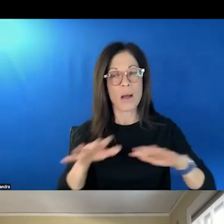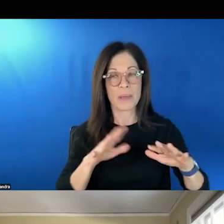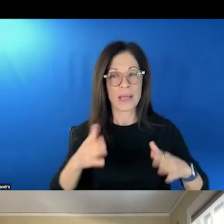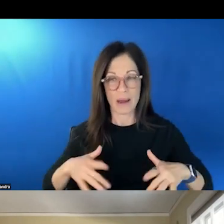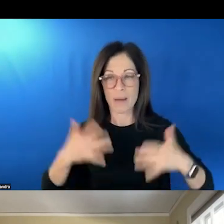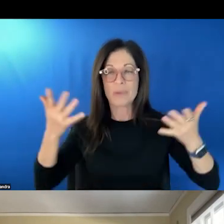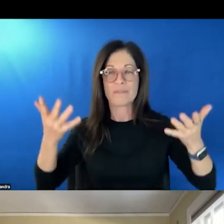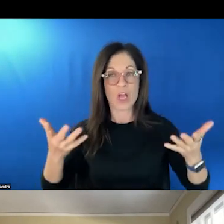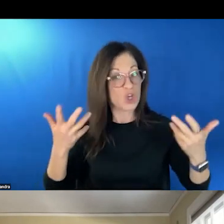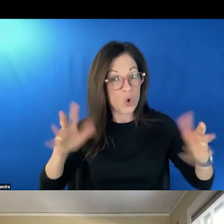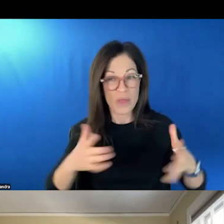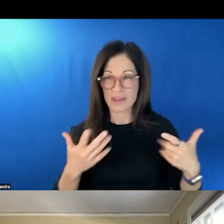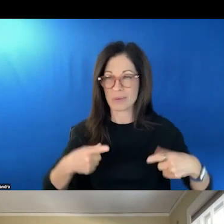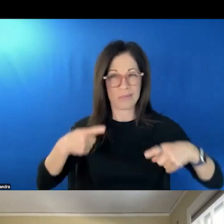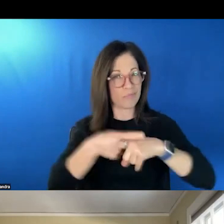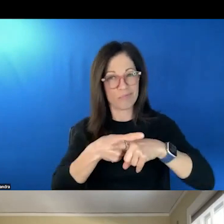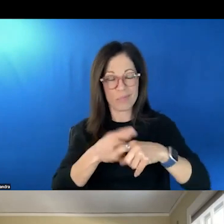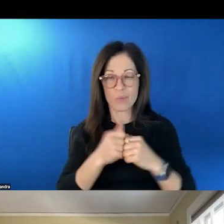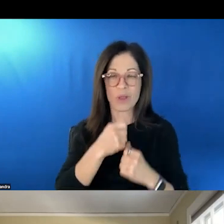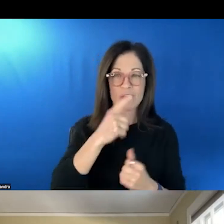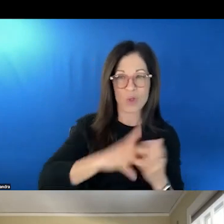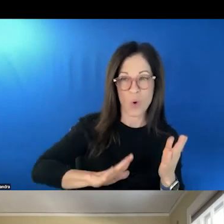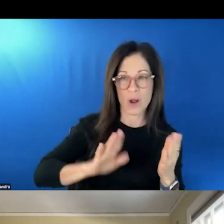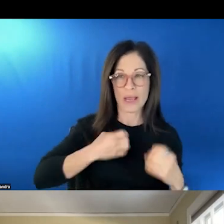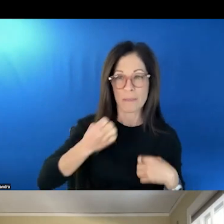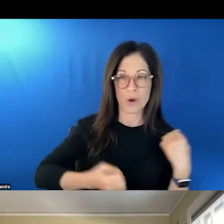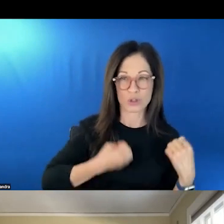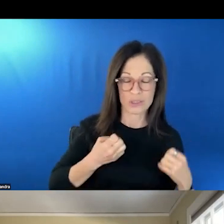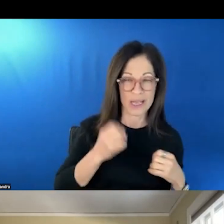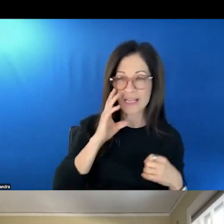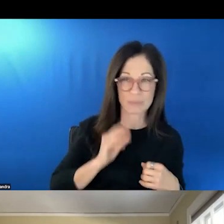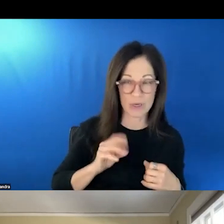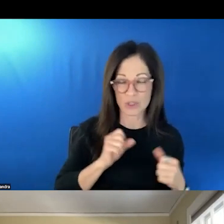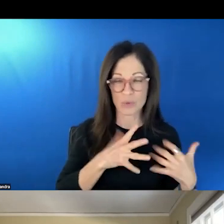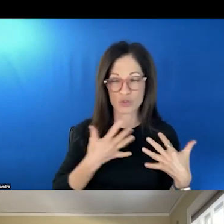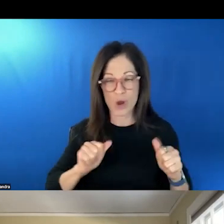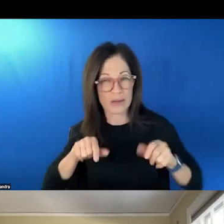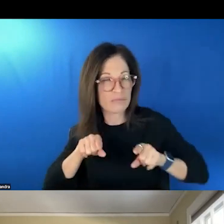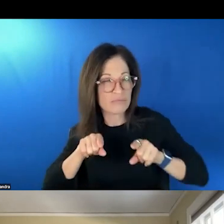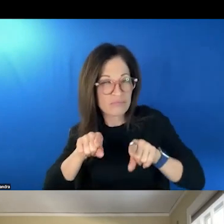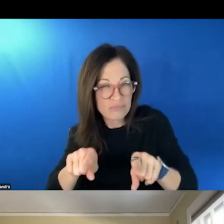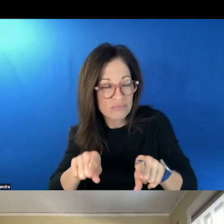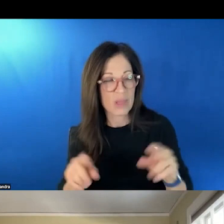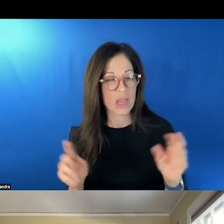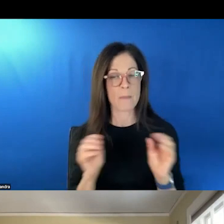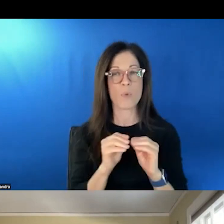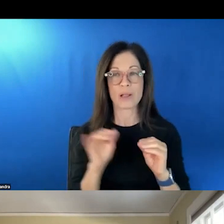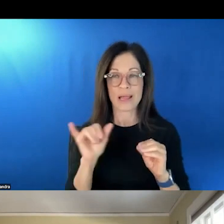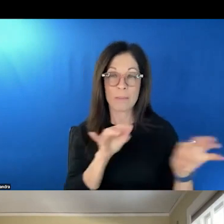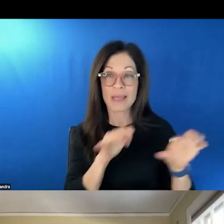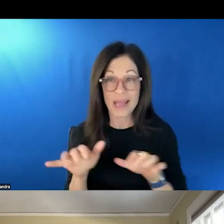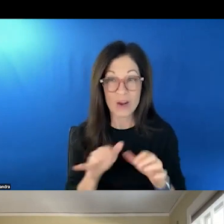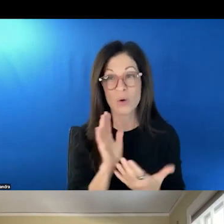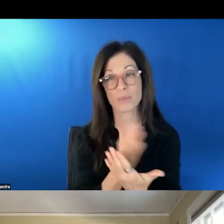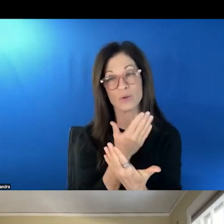be super incongruent with what your emotional experience is. So we've updated to more piano music.